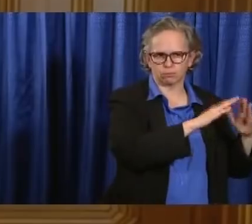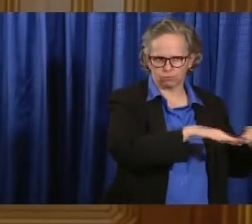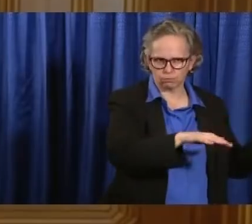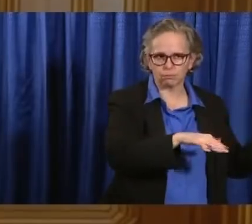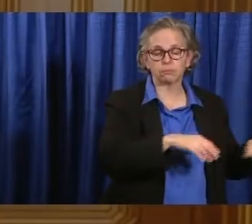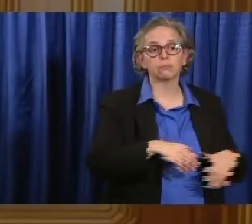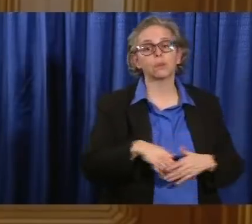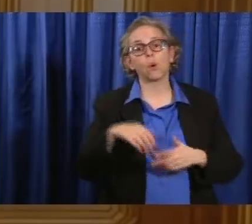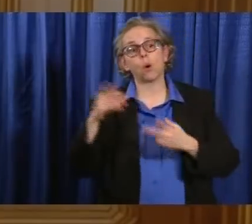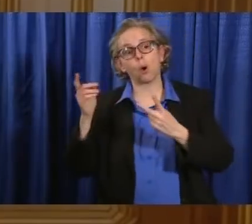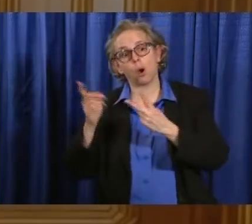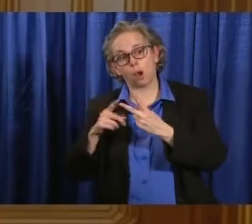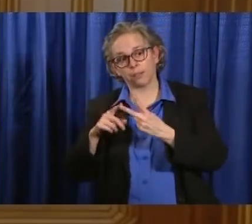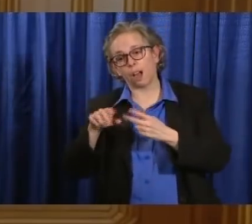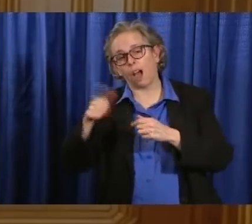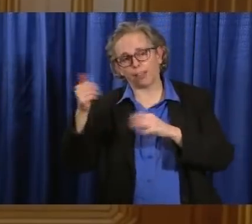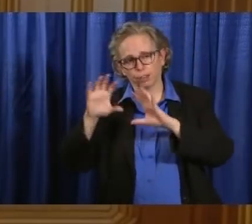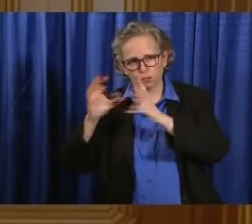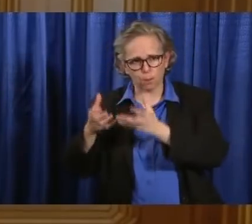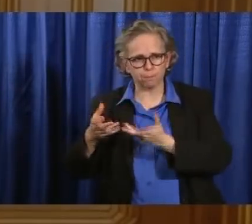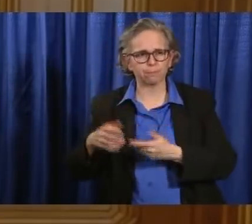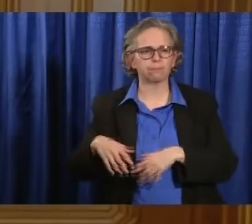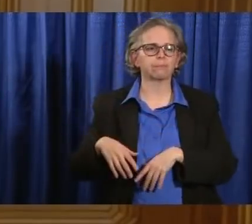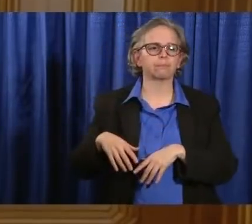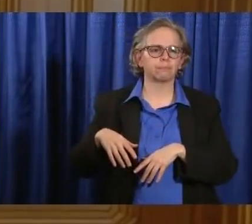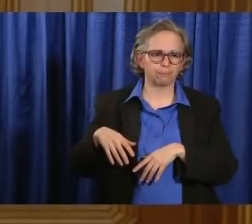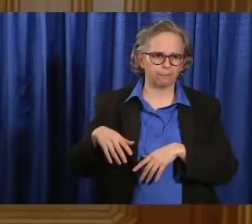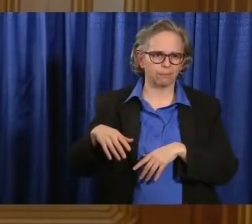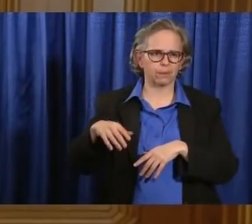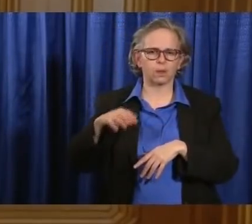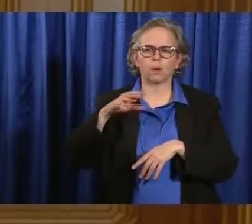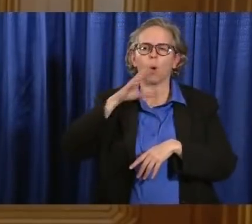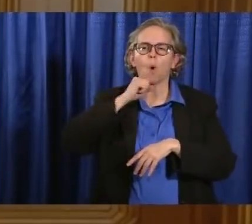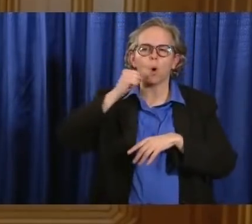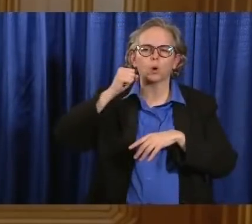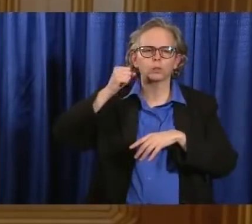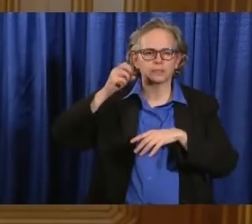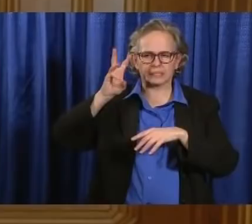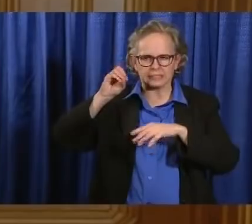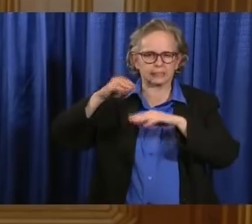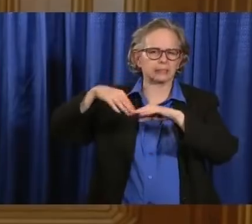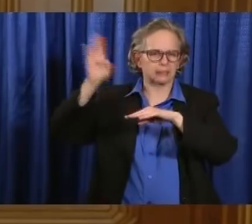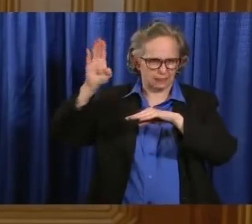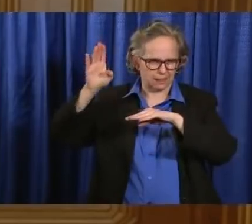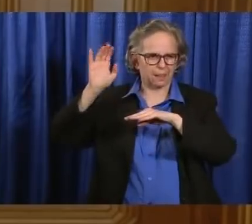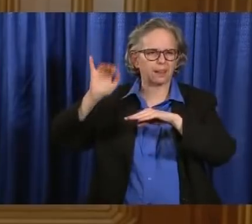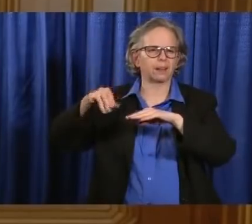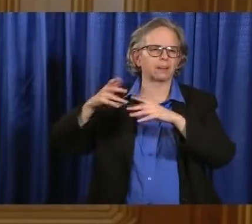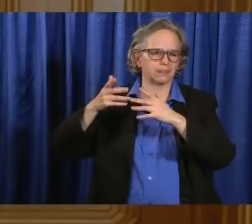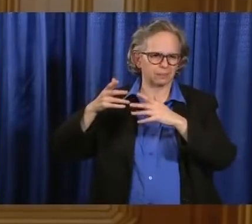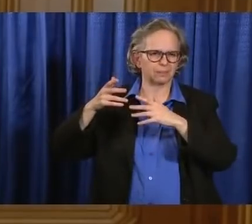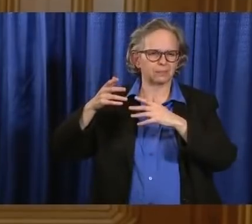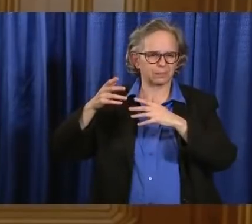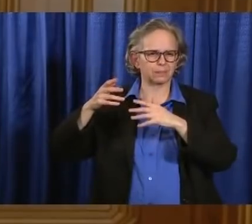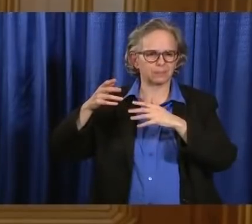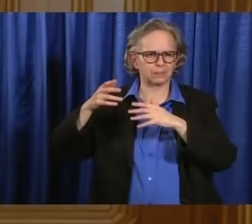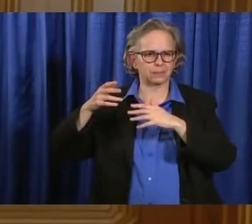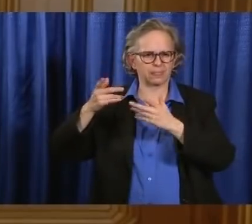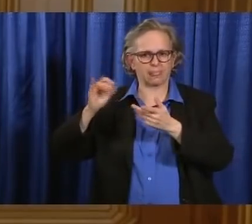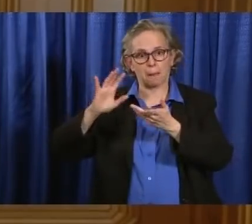recently had children. The other group is people that are very close to be coming